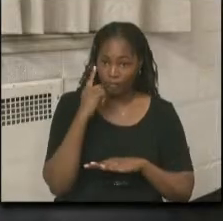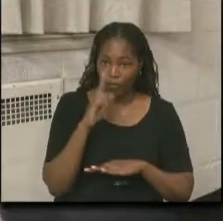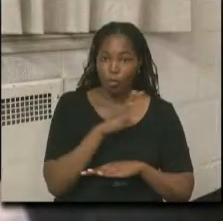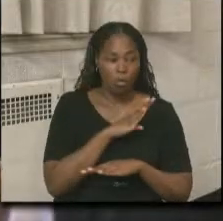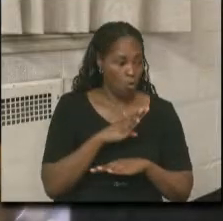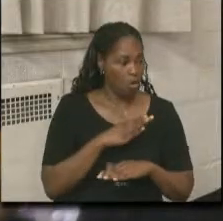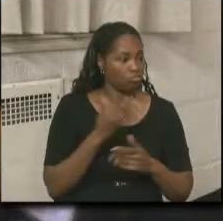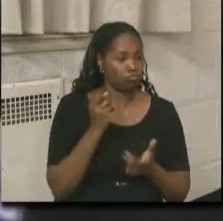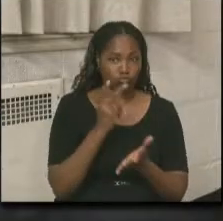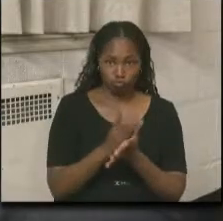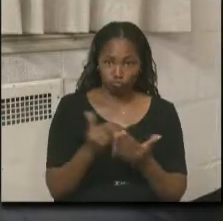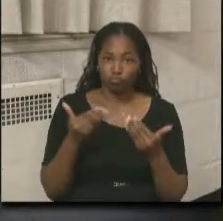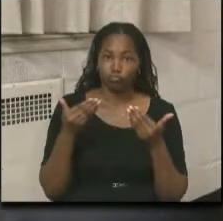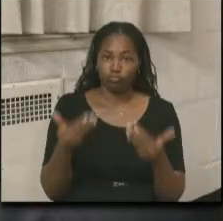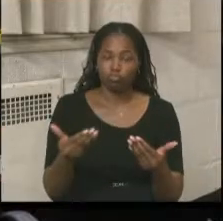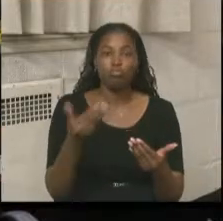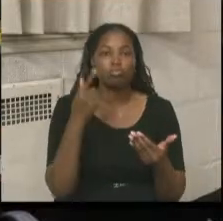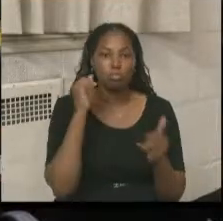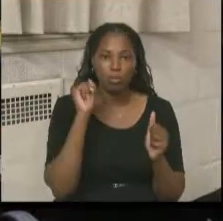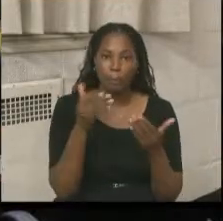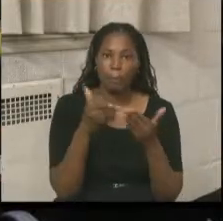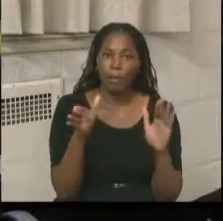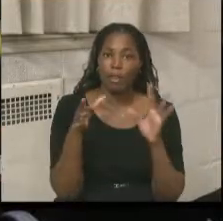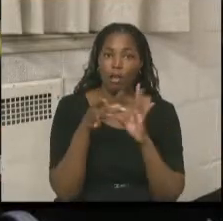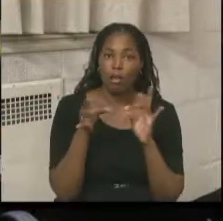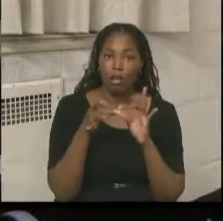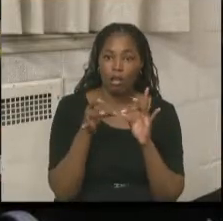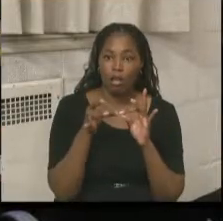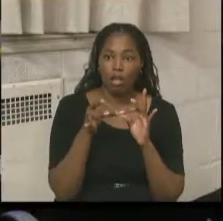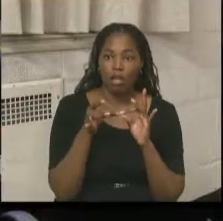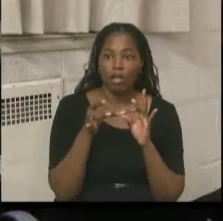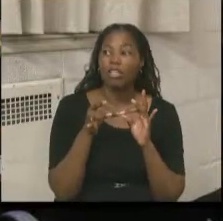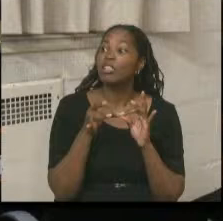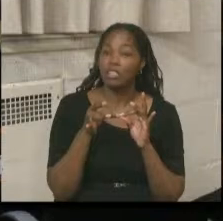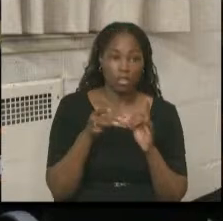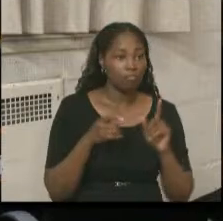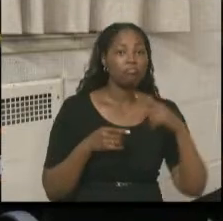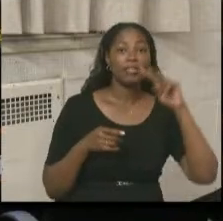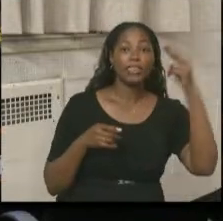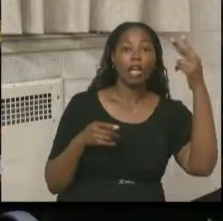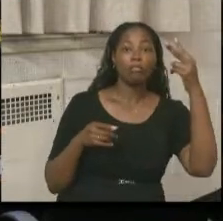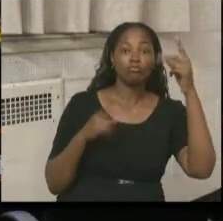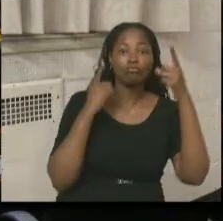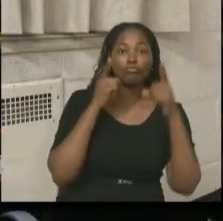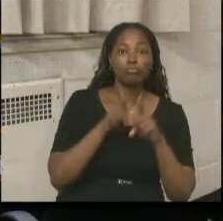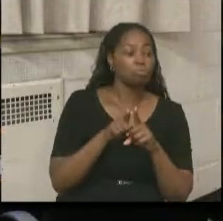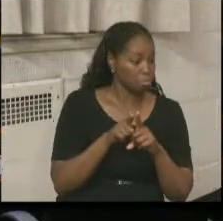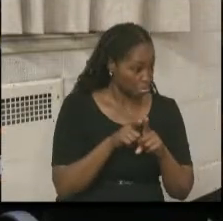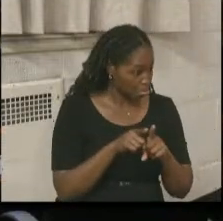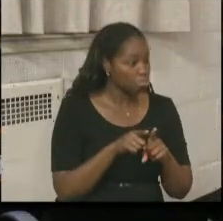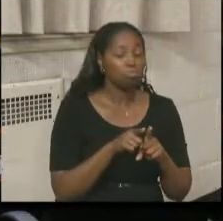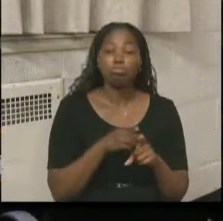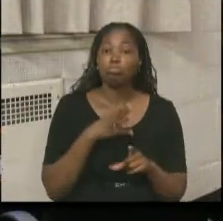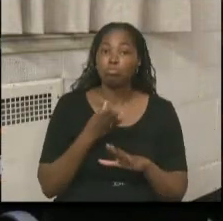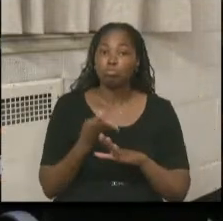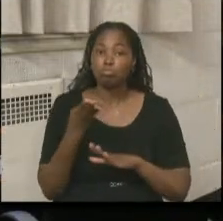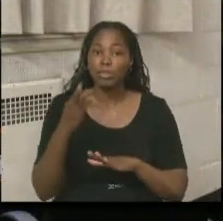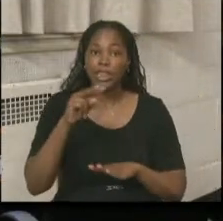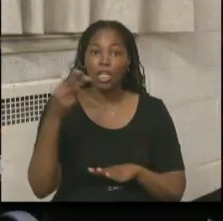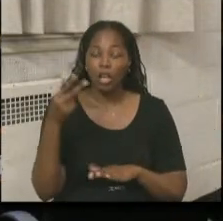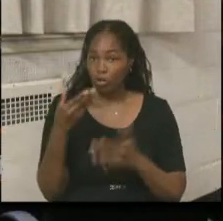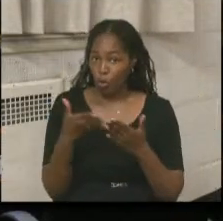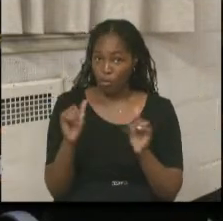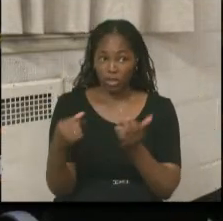forward for public comment. It has been moved and seconded. We're open for discussion. Any discussion?